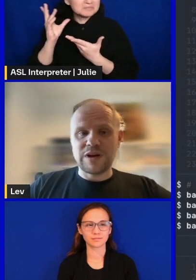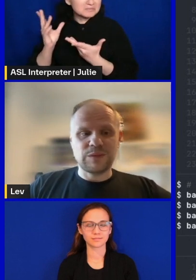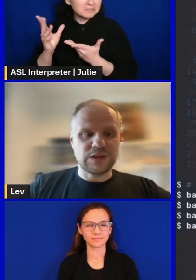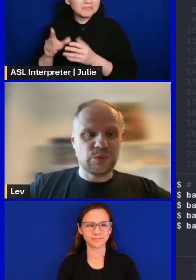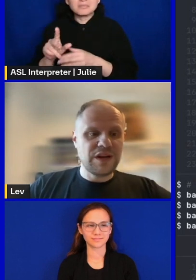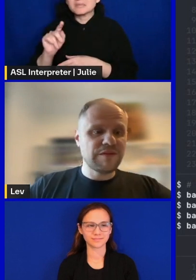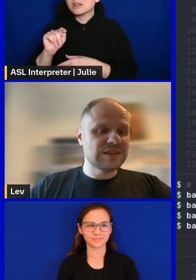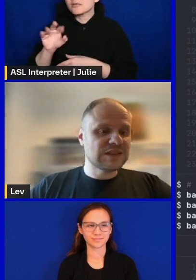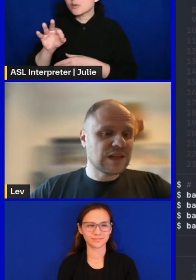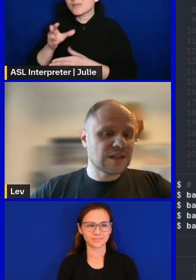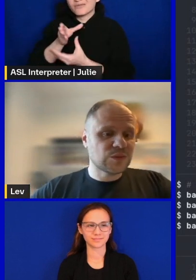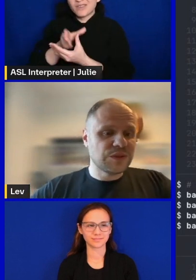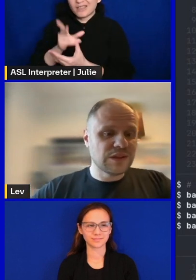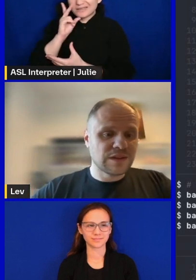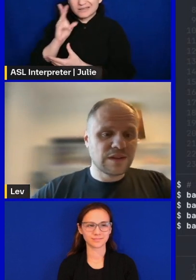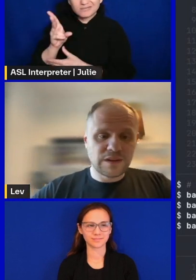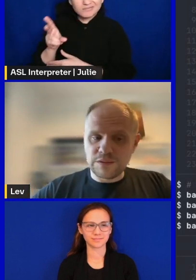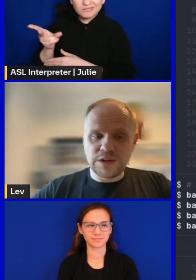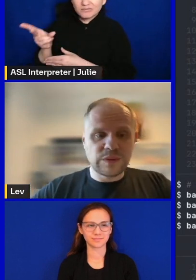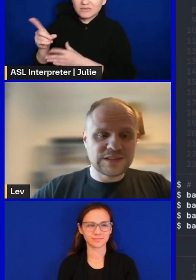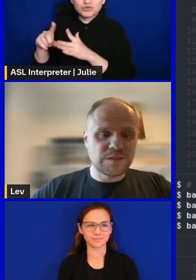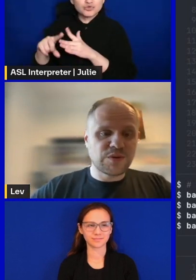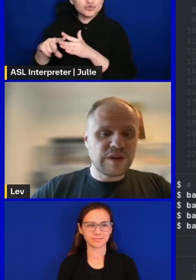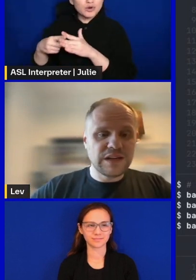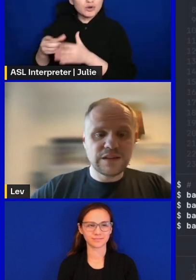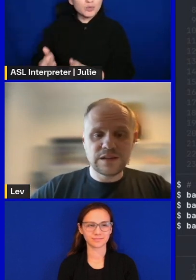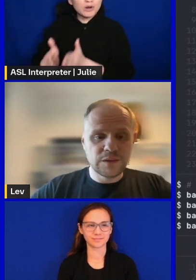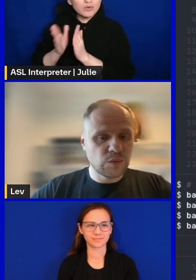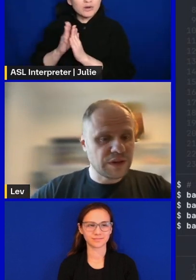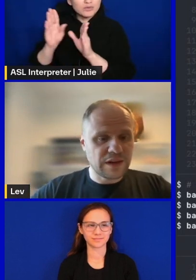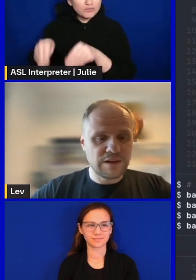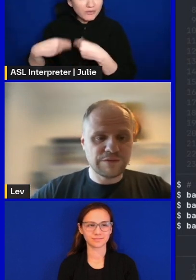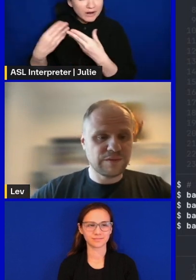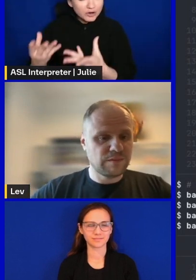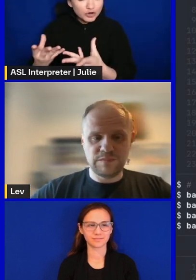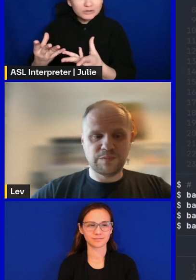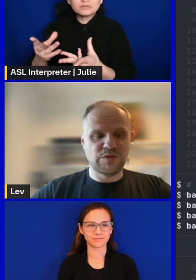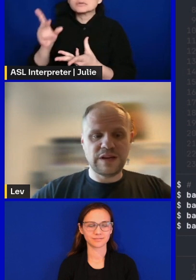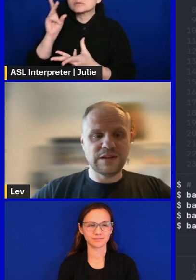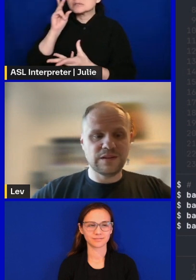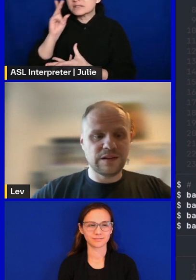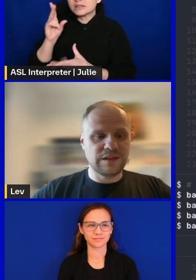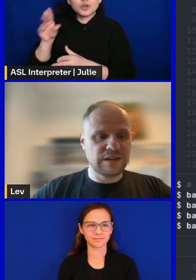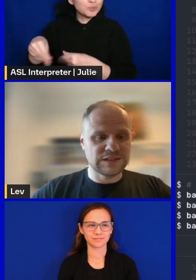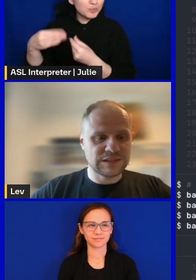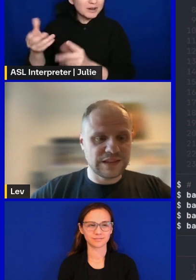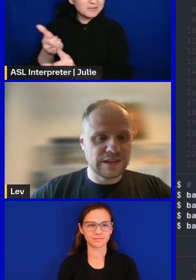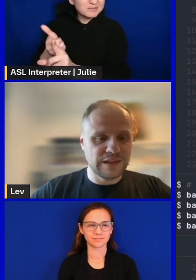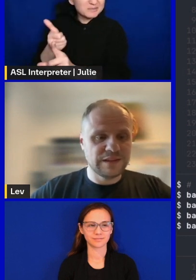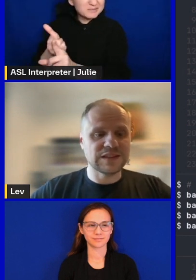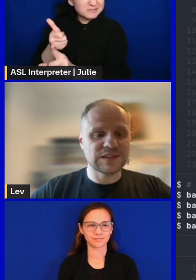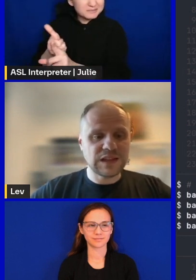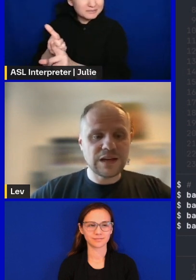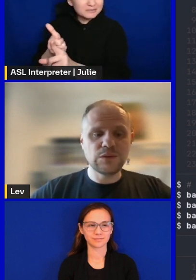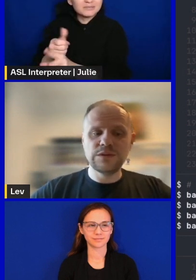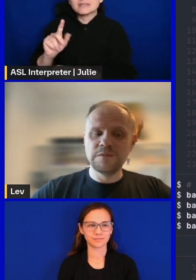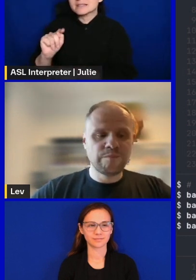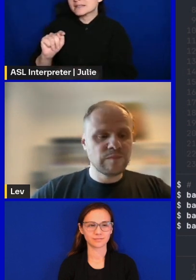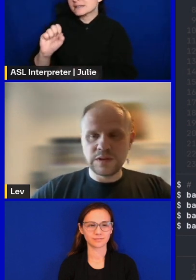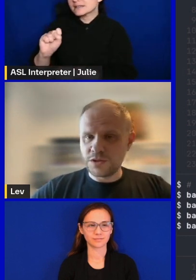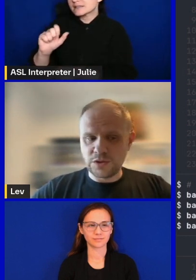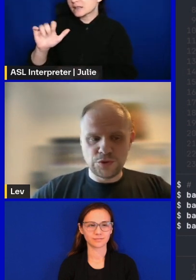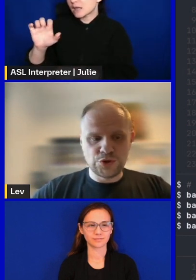Terraform file that we have, and it starts with requested provider. We have the provider that is TS